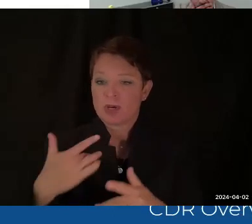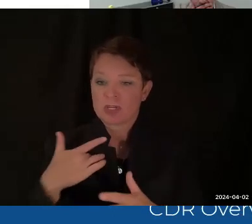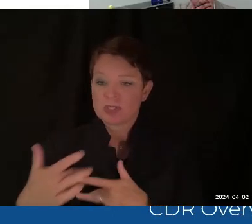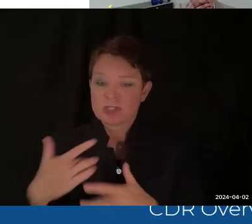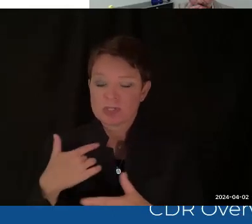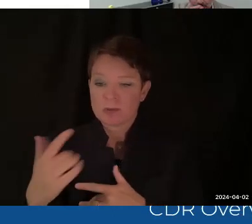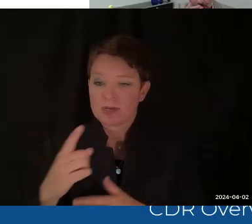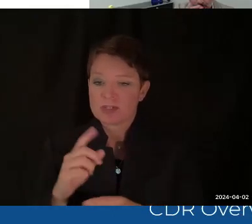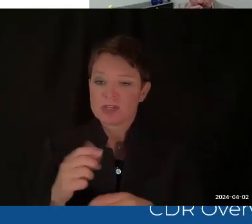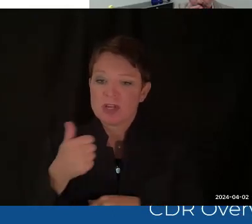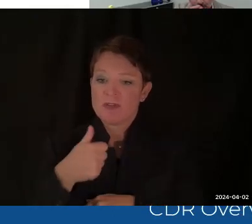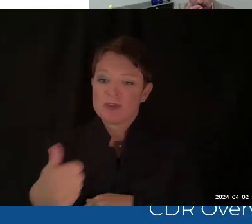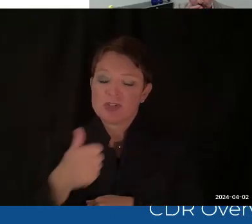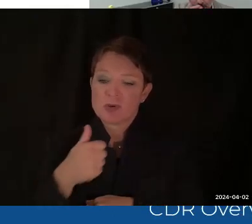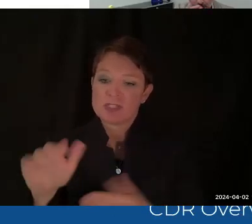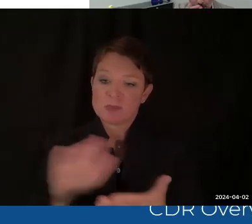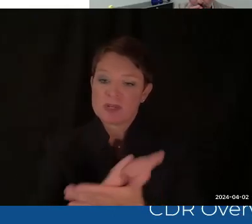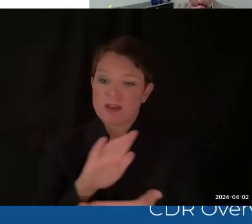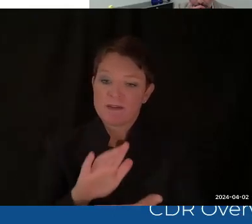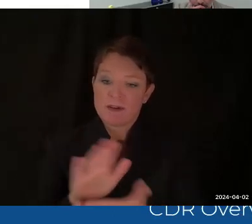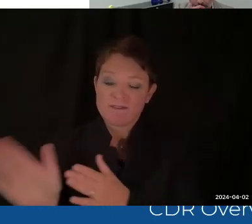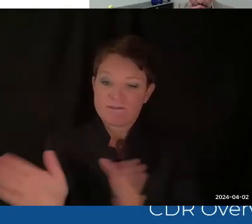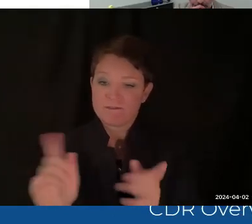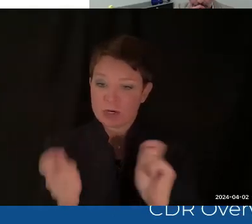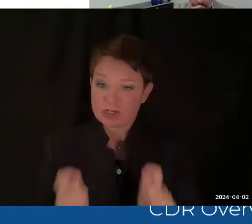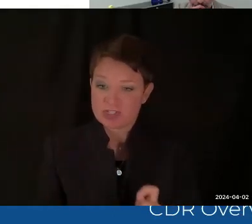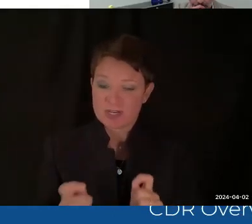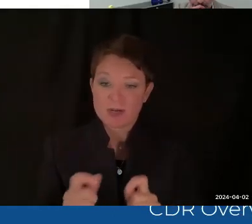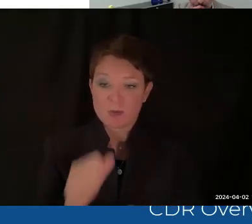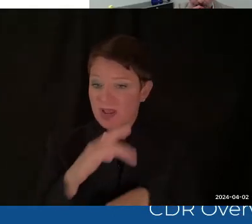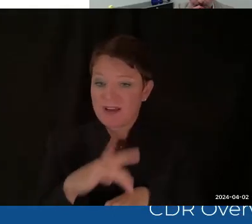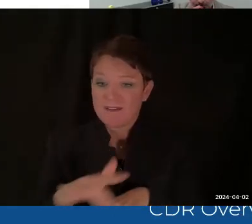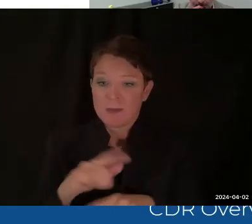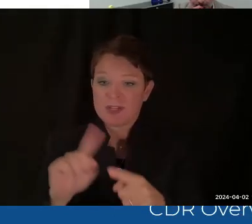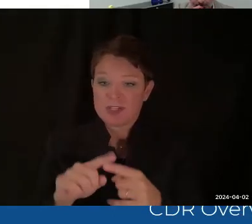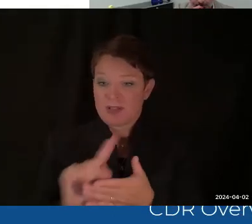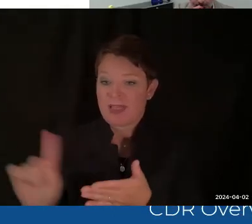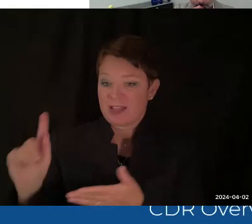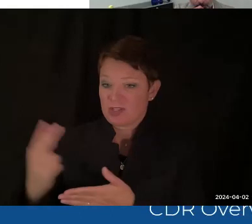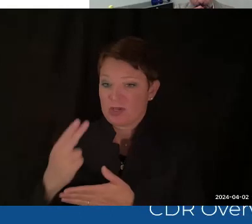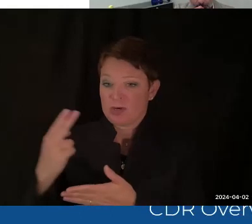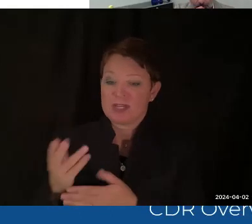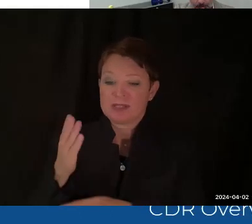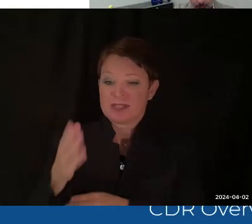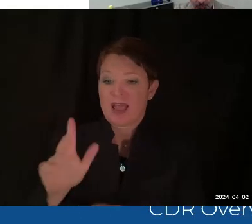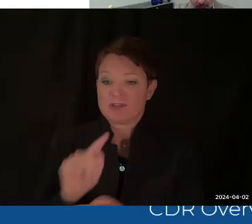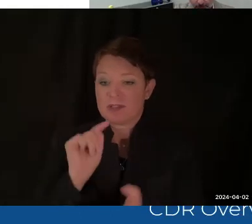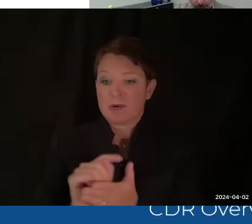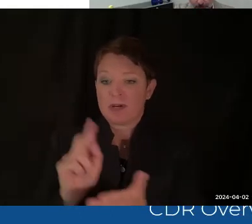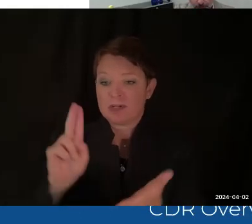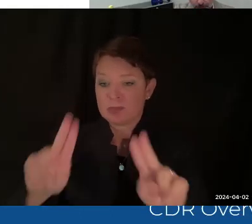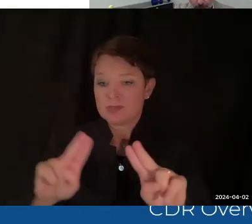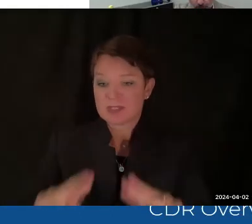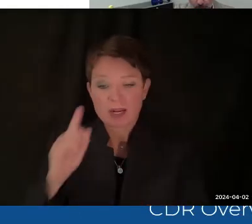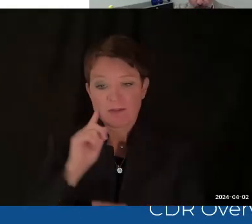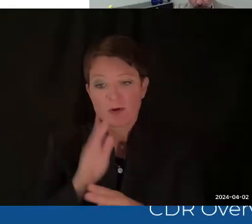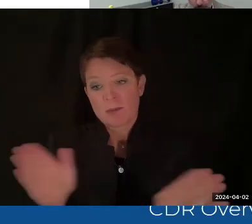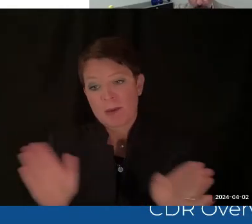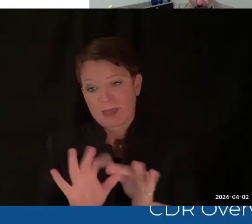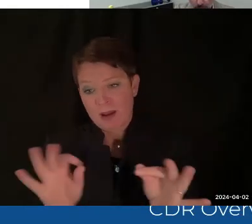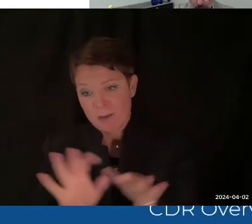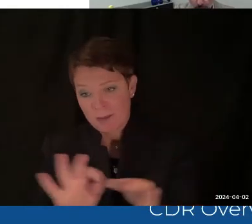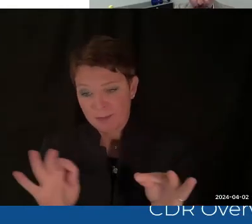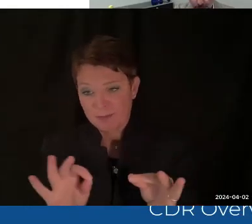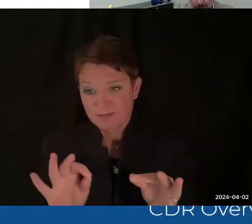translated version of the documents being discussed here weren't available until last Thursday, which was after the period to sign up for public comment.